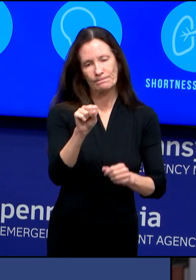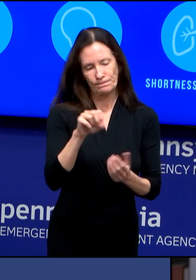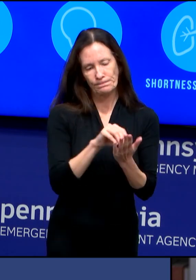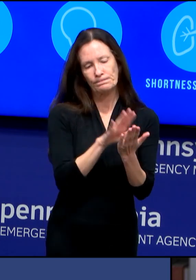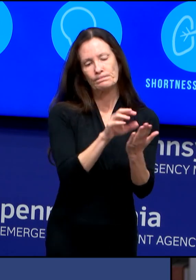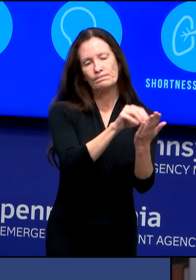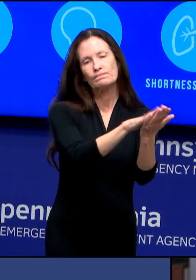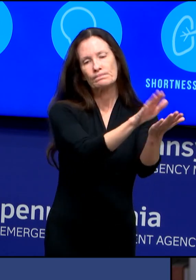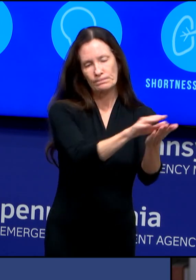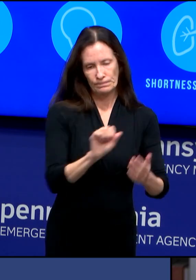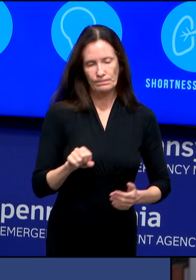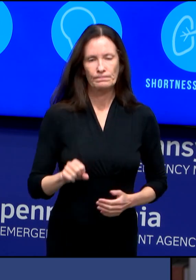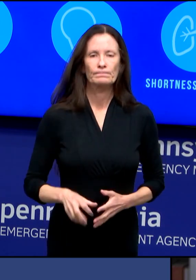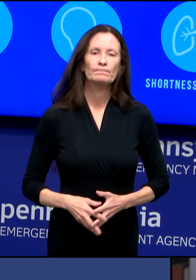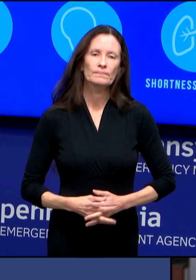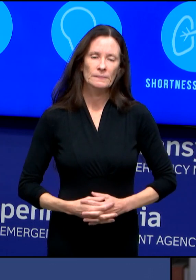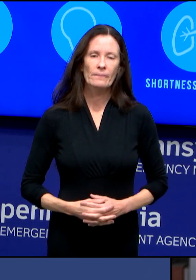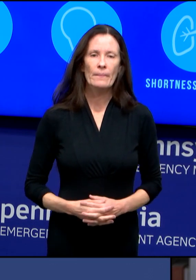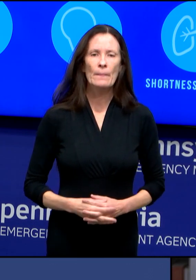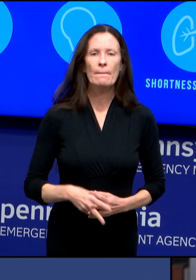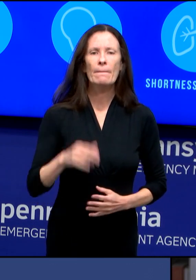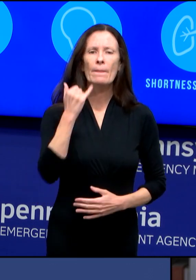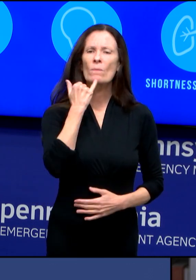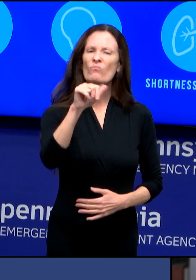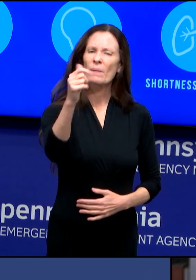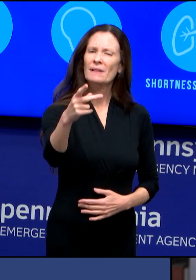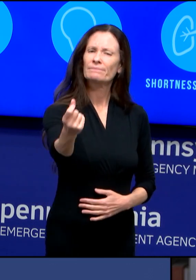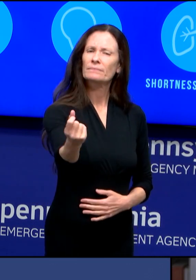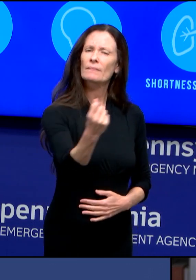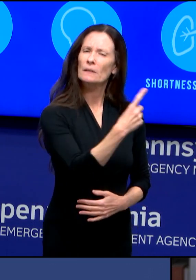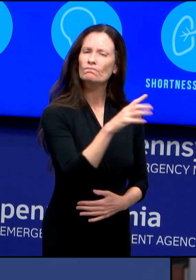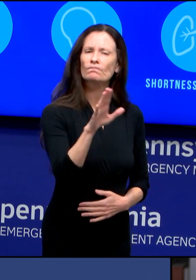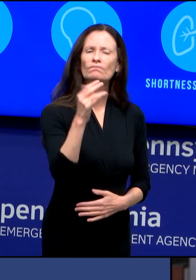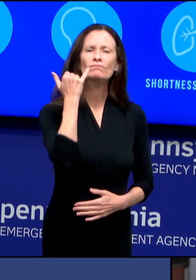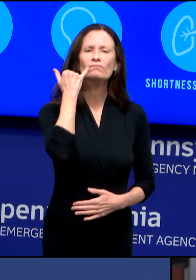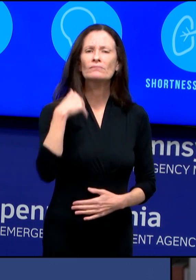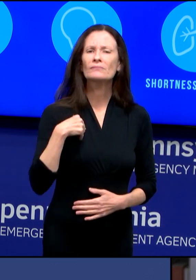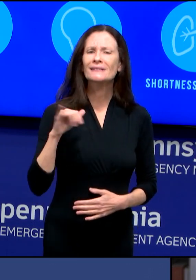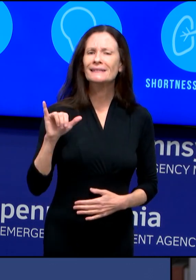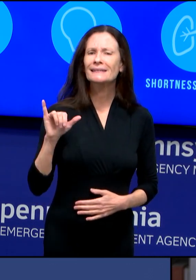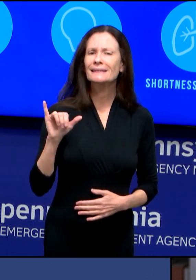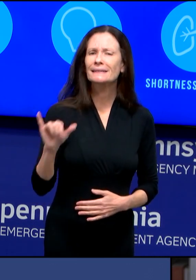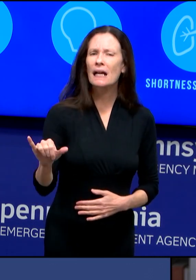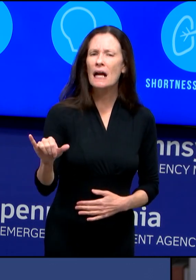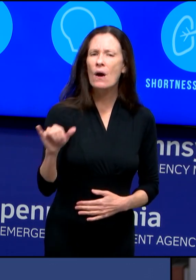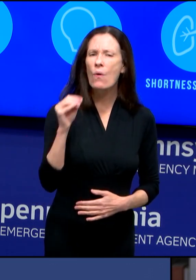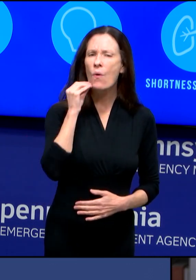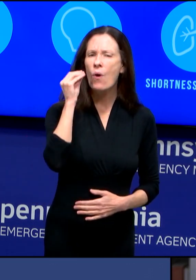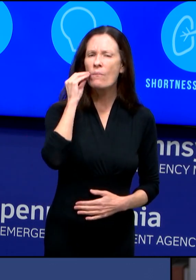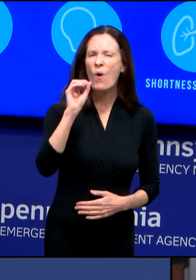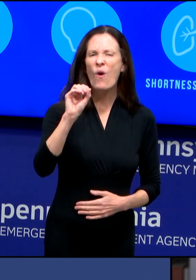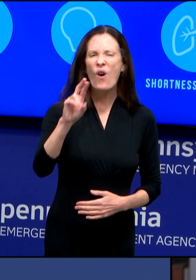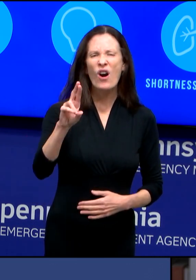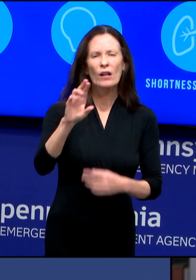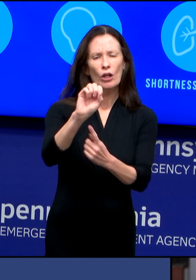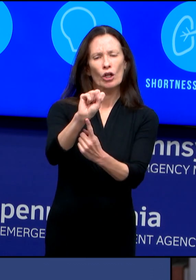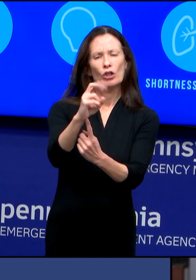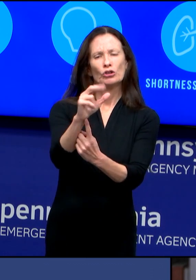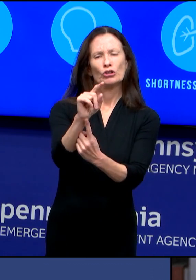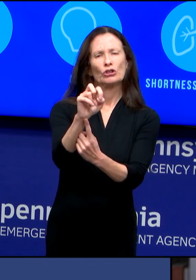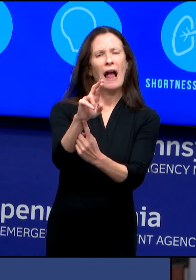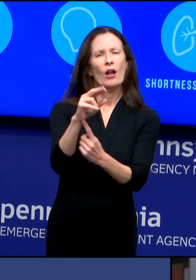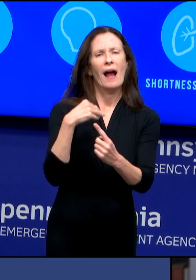is enacted statewide, what would be different about that compared to the non-essential businesses that are shut down right